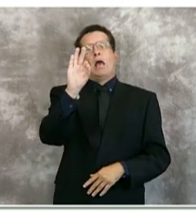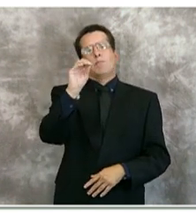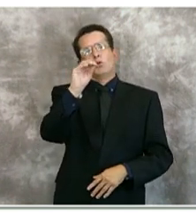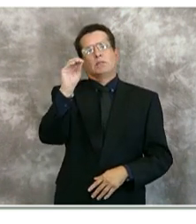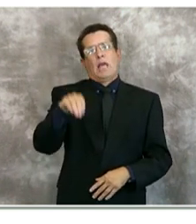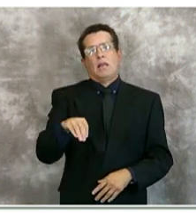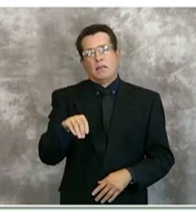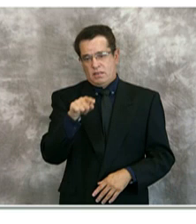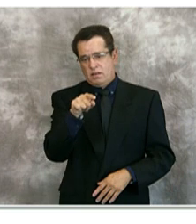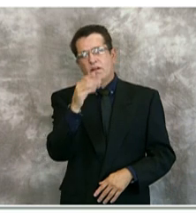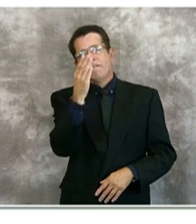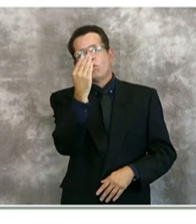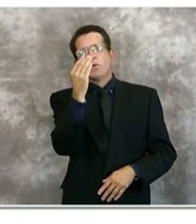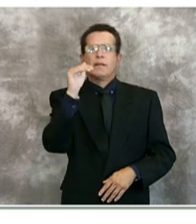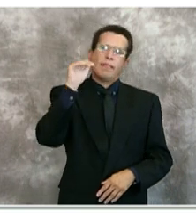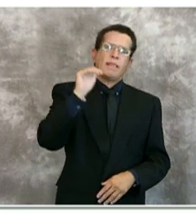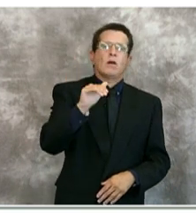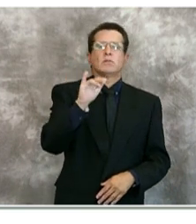represented by